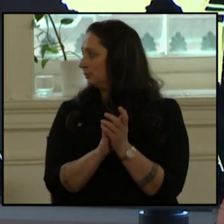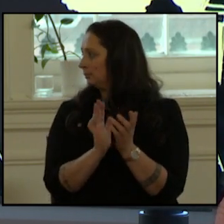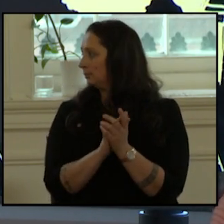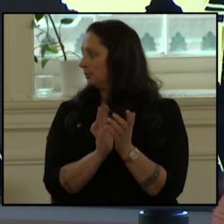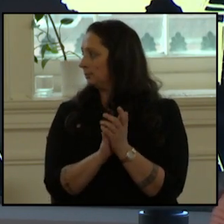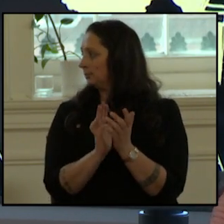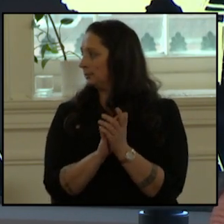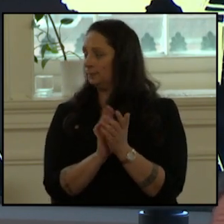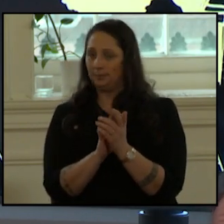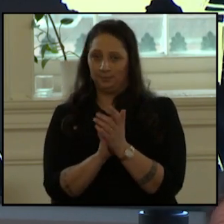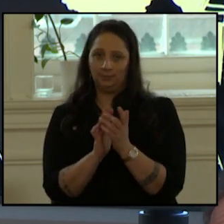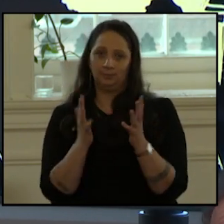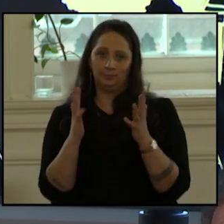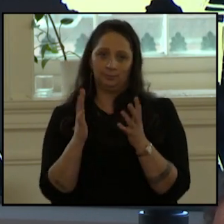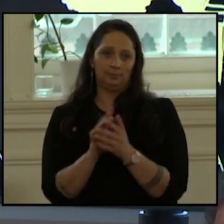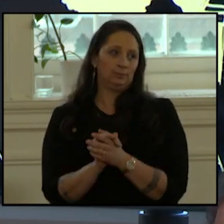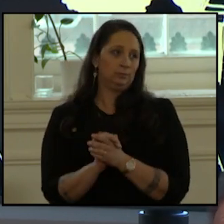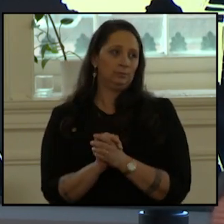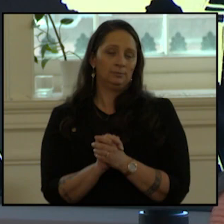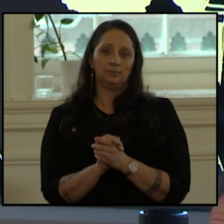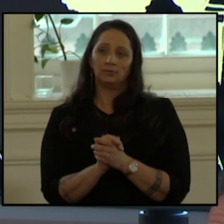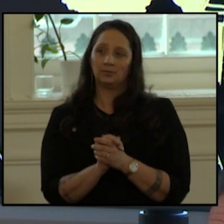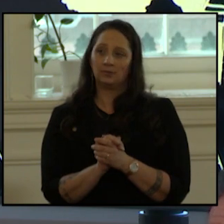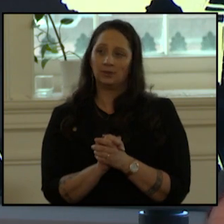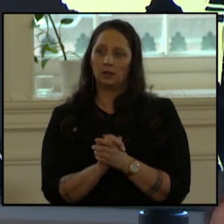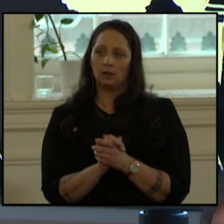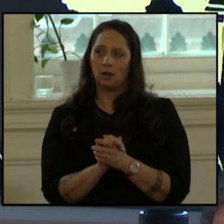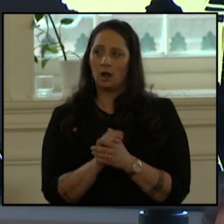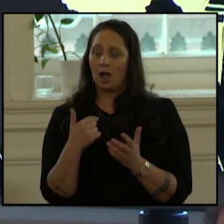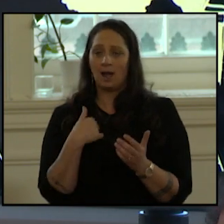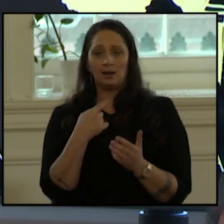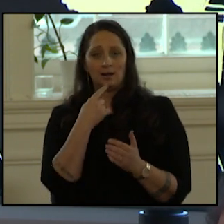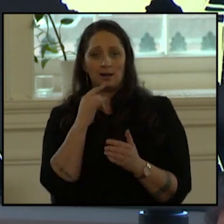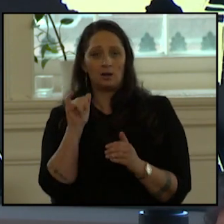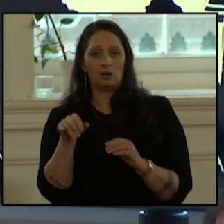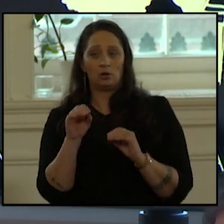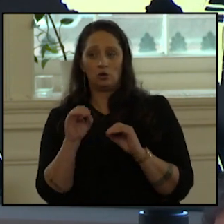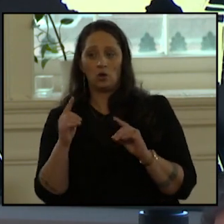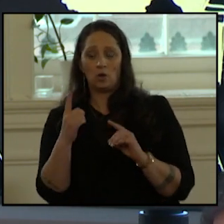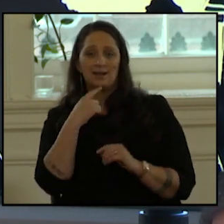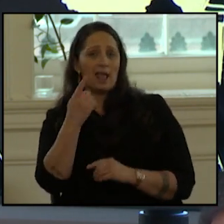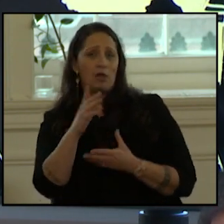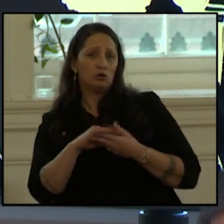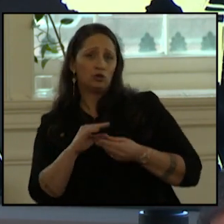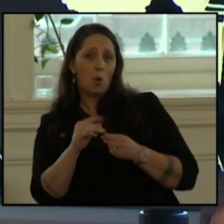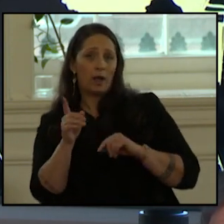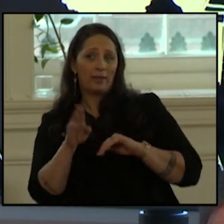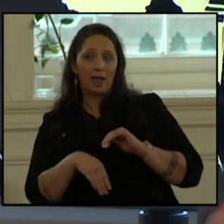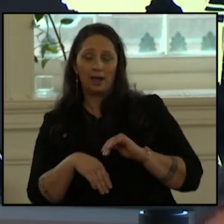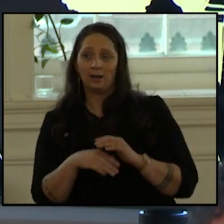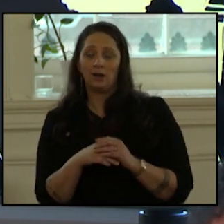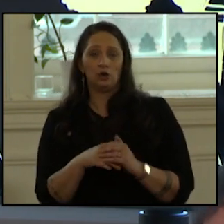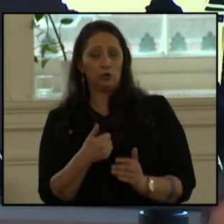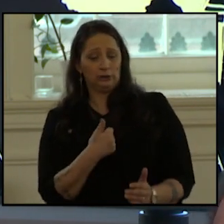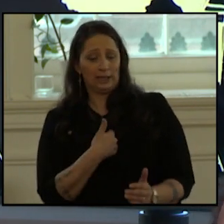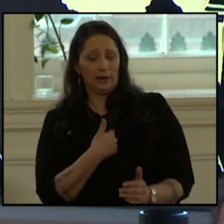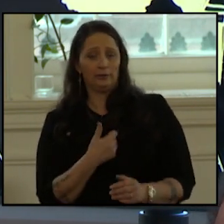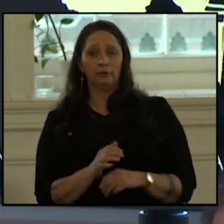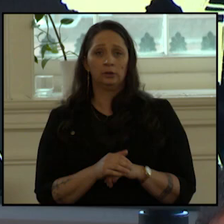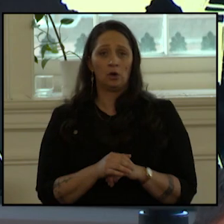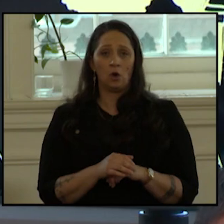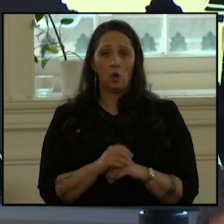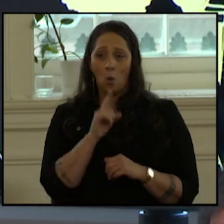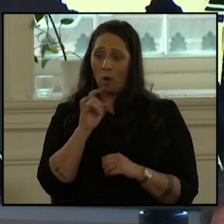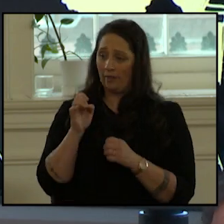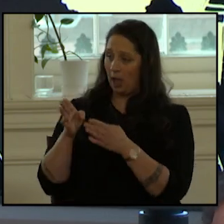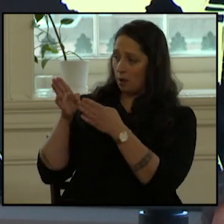Thank you. Thank you. And as they say, there's an old adage, no one can tell the story better than yourself or that